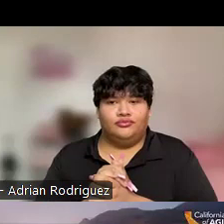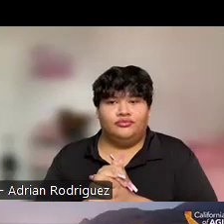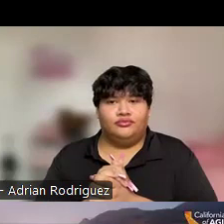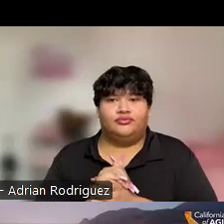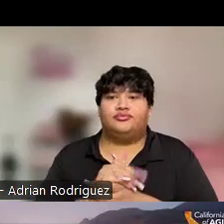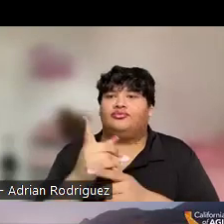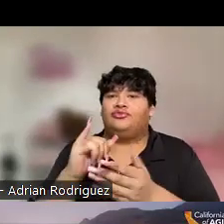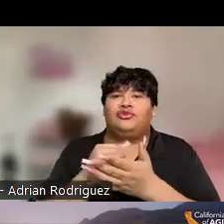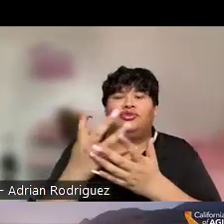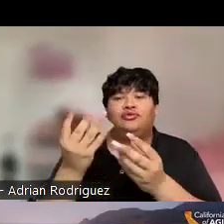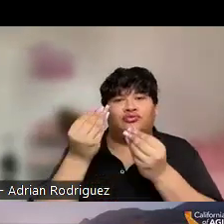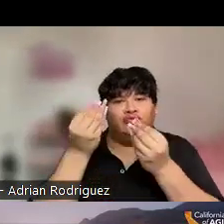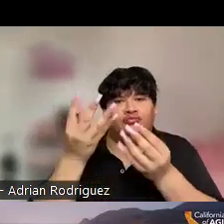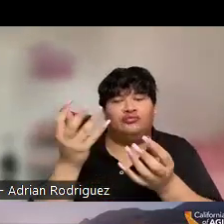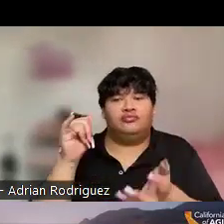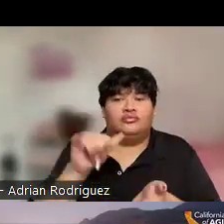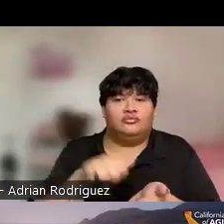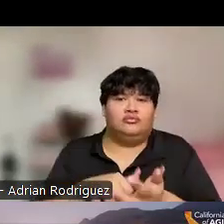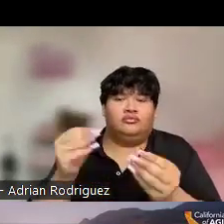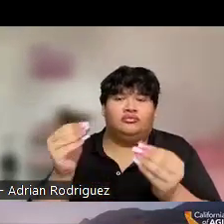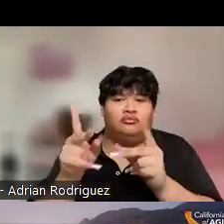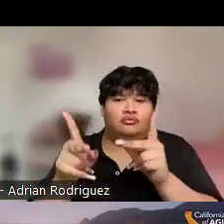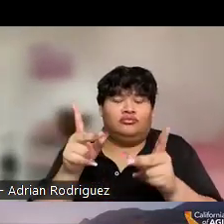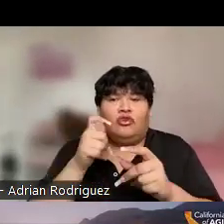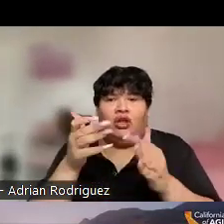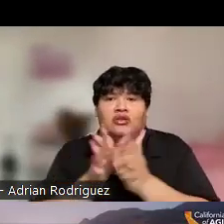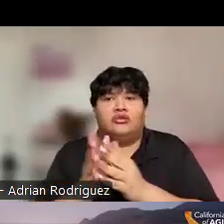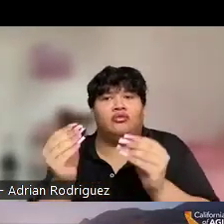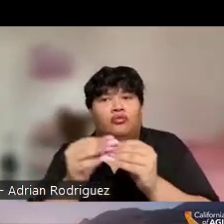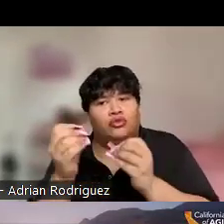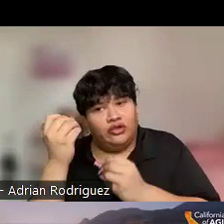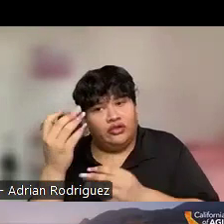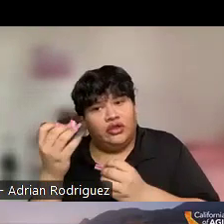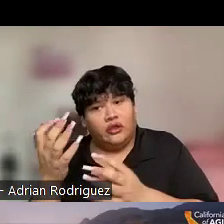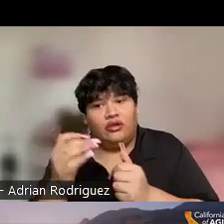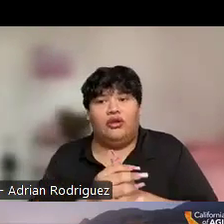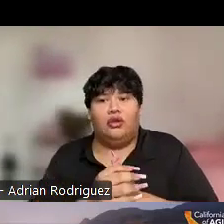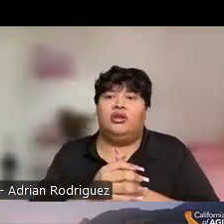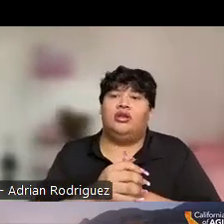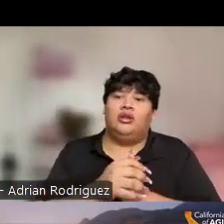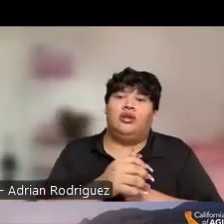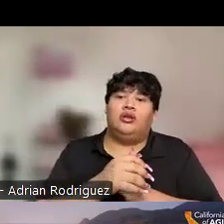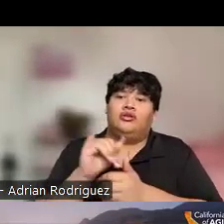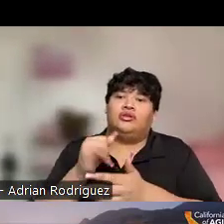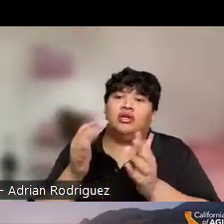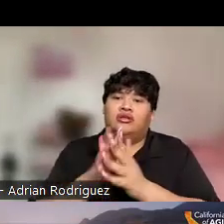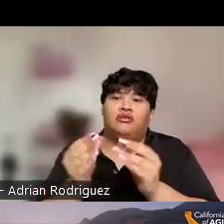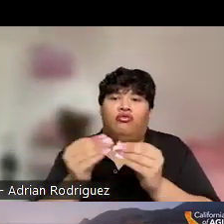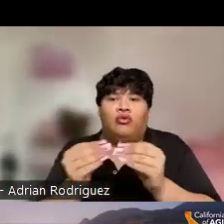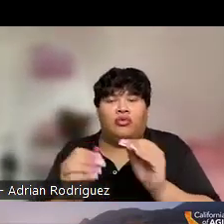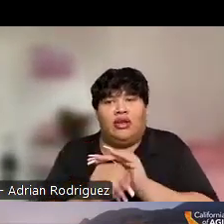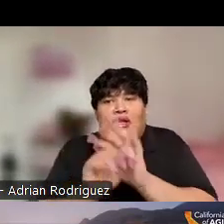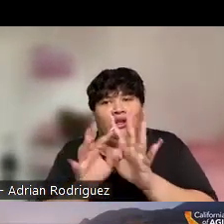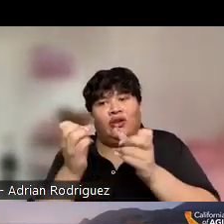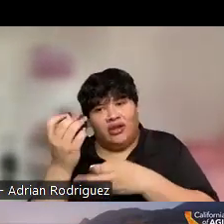So just reinforcing that people aren't asking for more information. They're just asking for clear information.